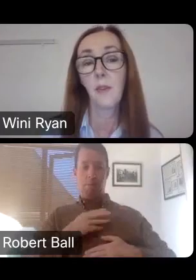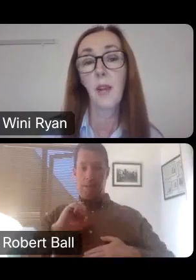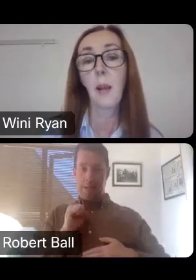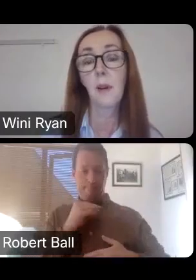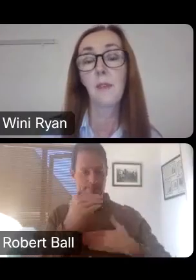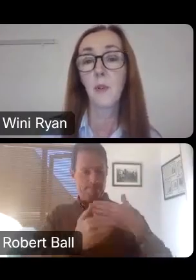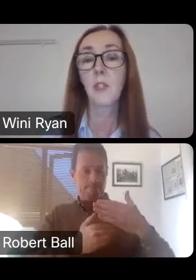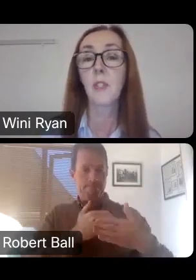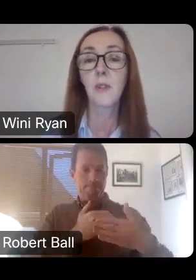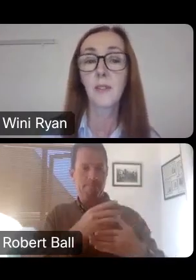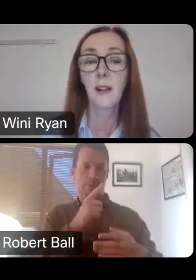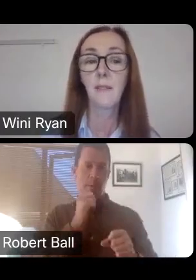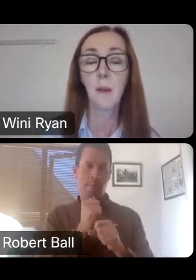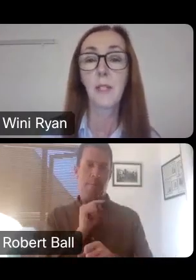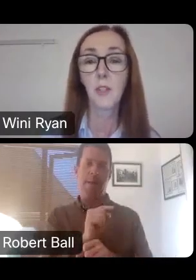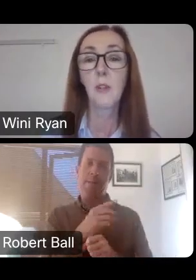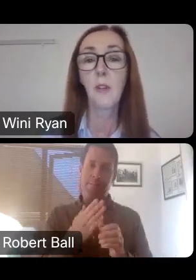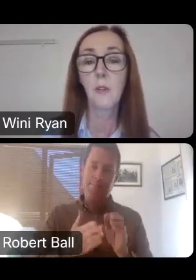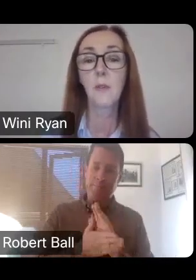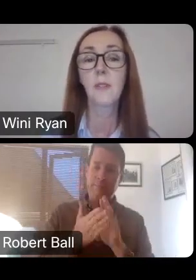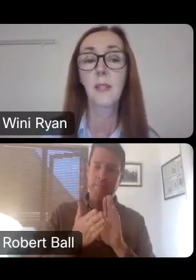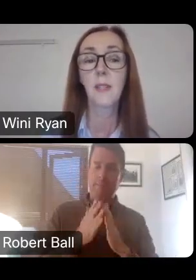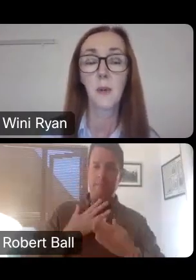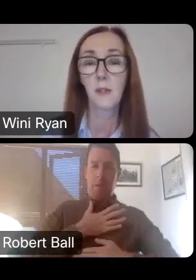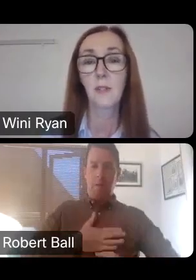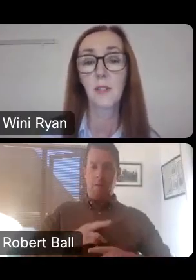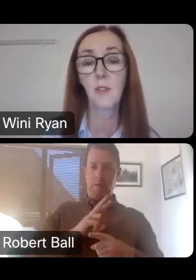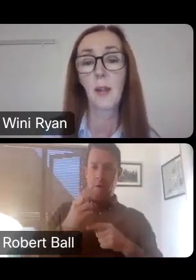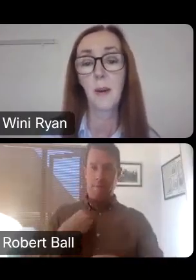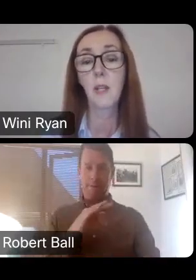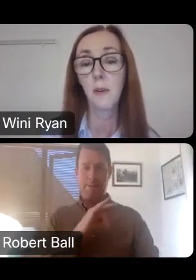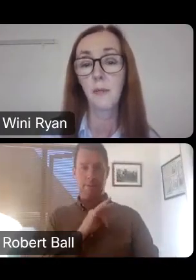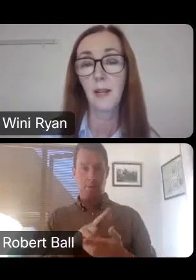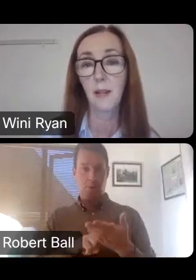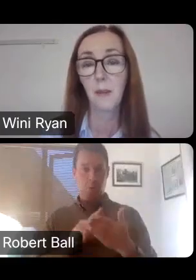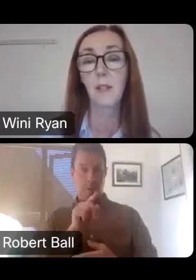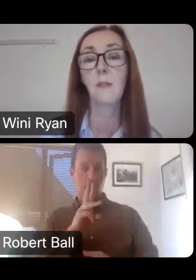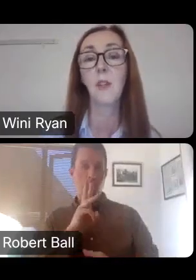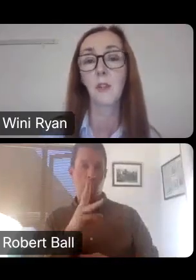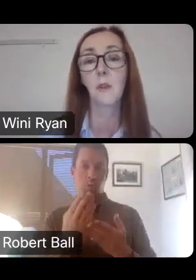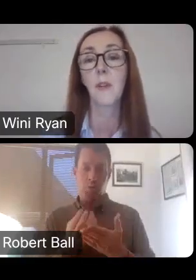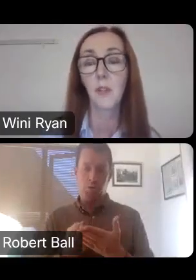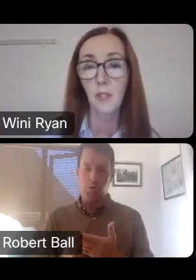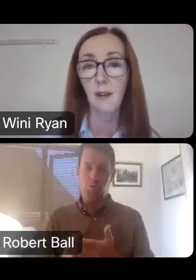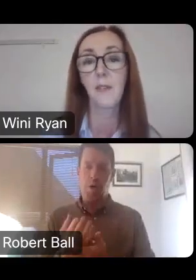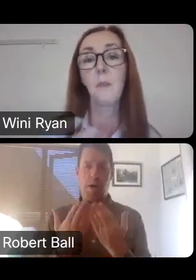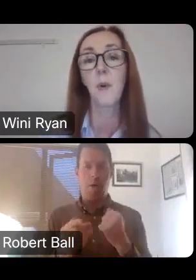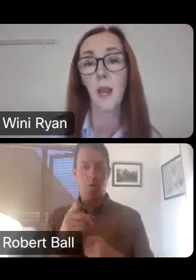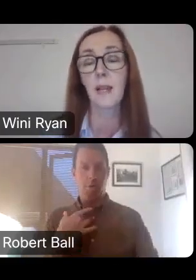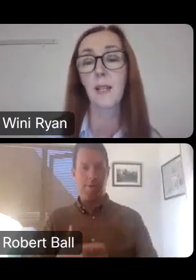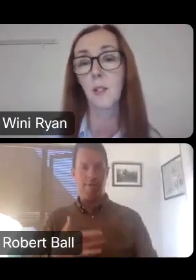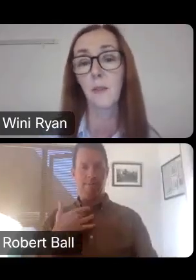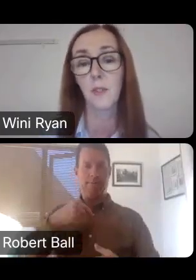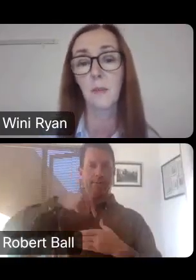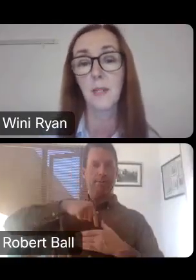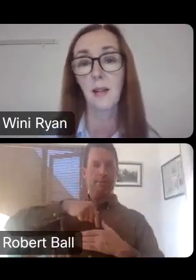a vocabulary of emotions for yourself. I mean, do you use these words to describe how you are feeling? Because if you can do it for yourself, you're more